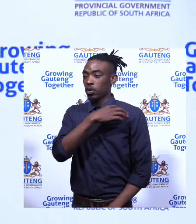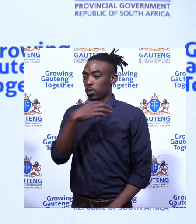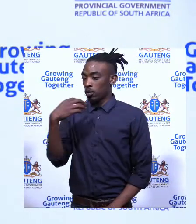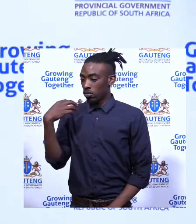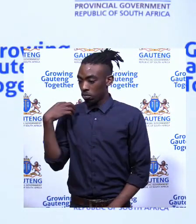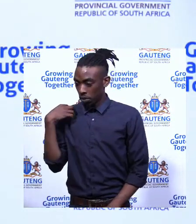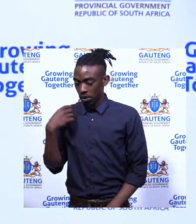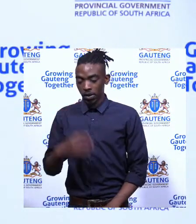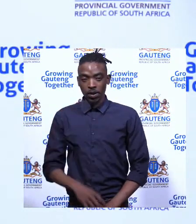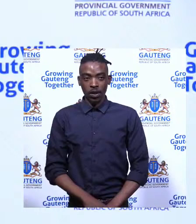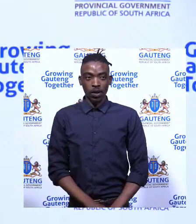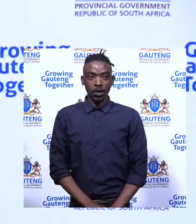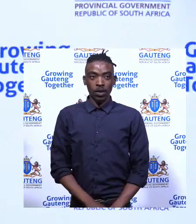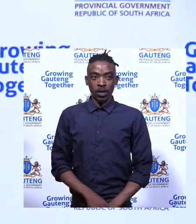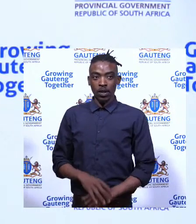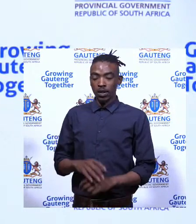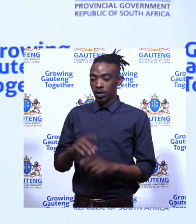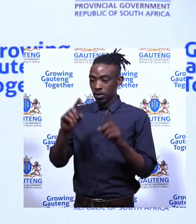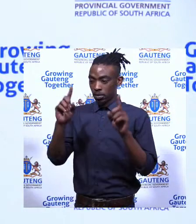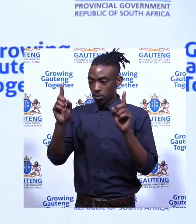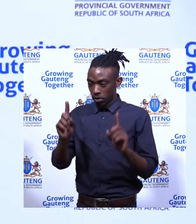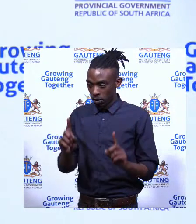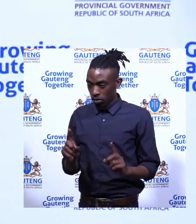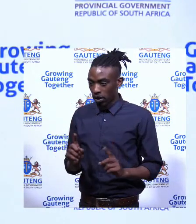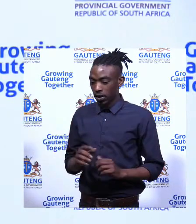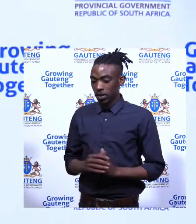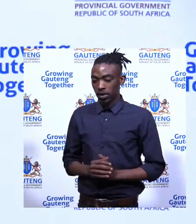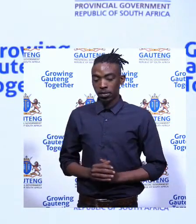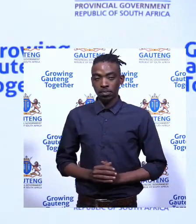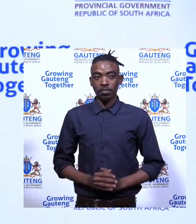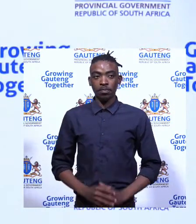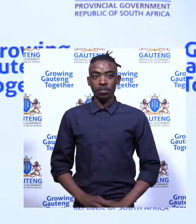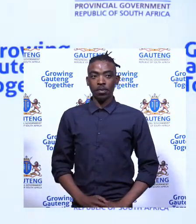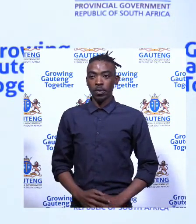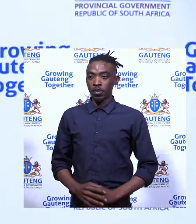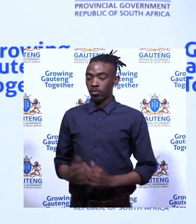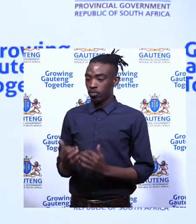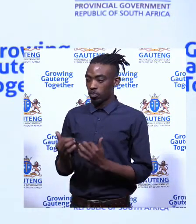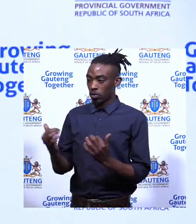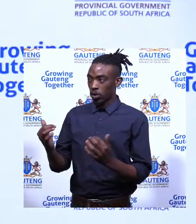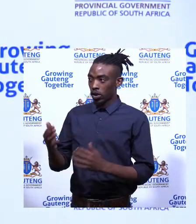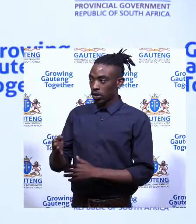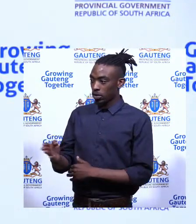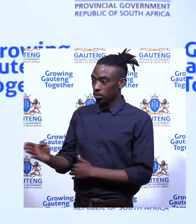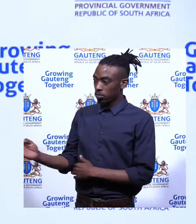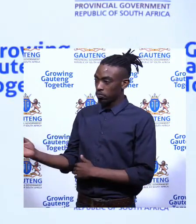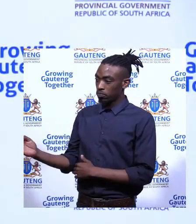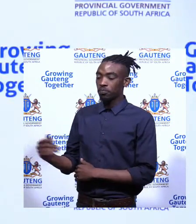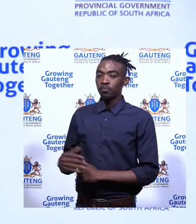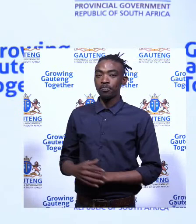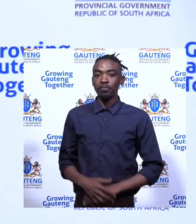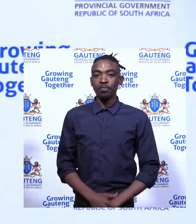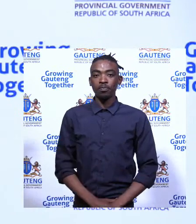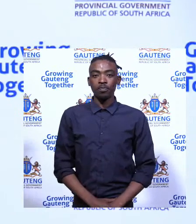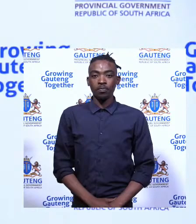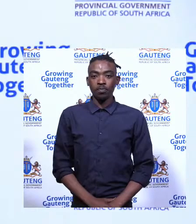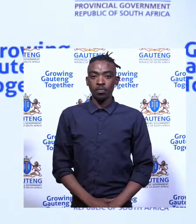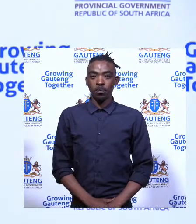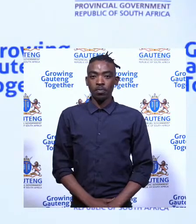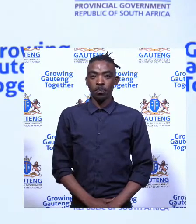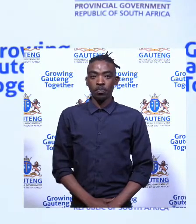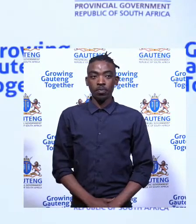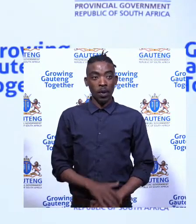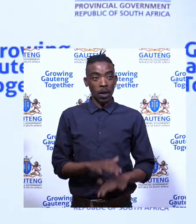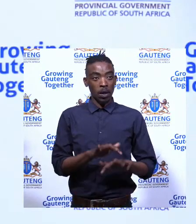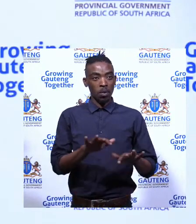the principals and this side of the seats, and all